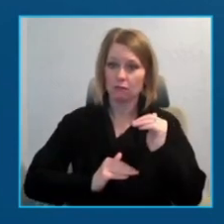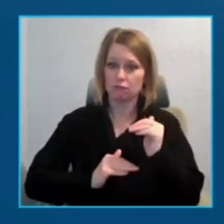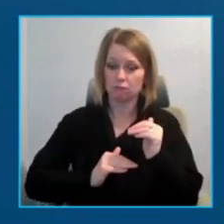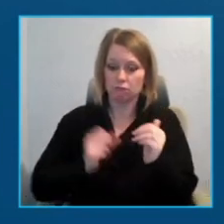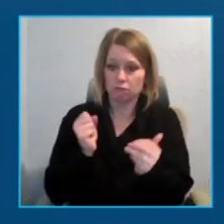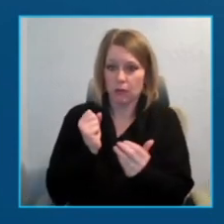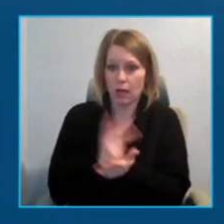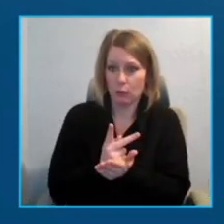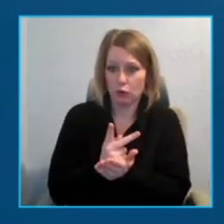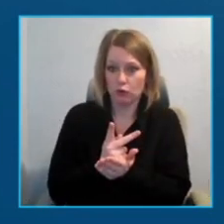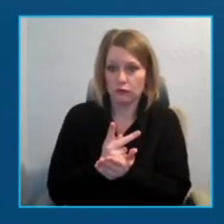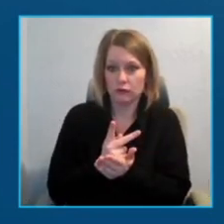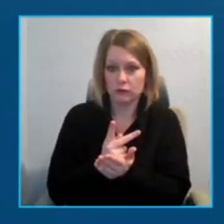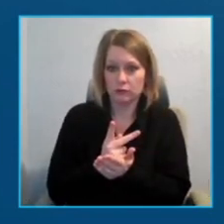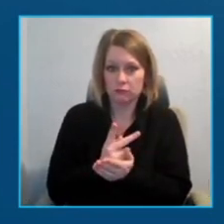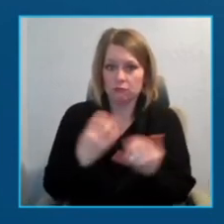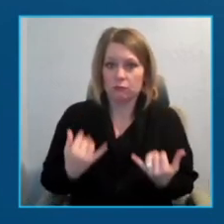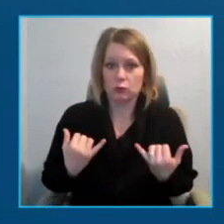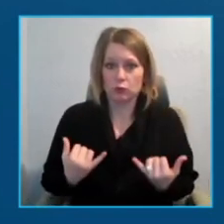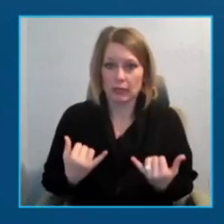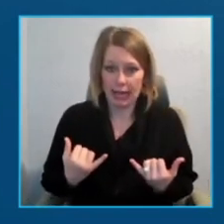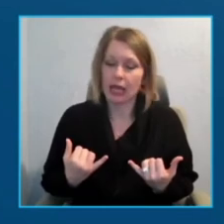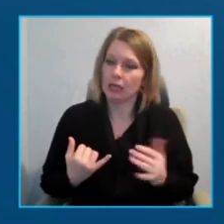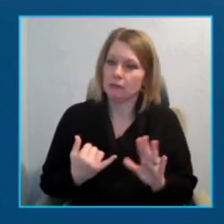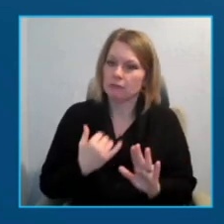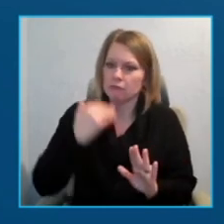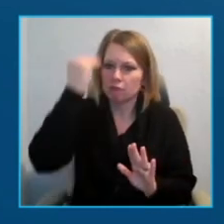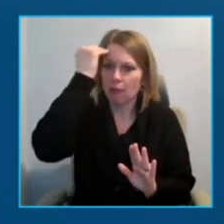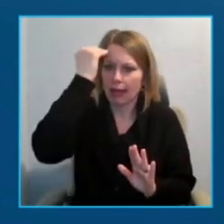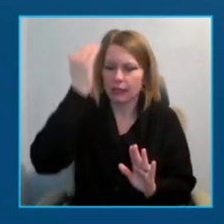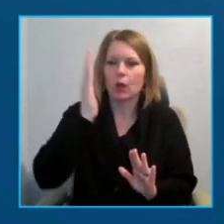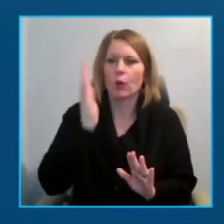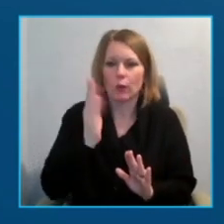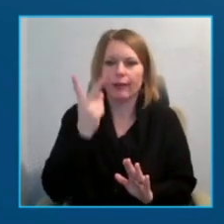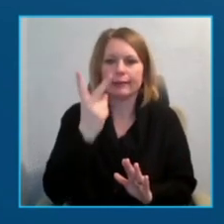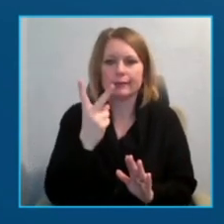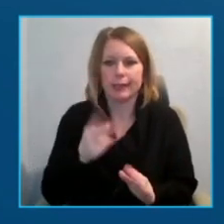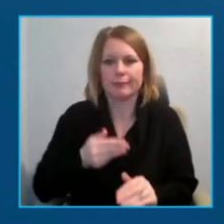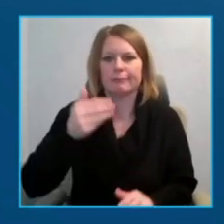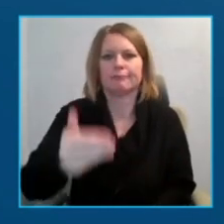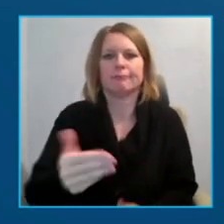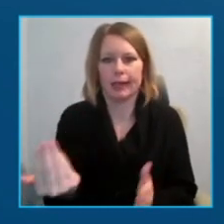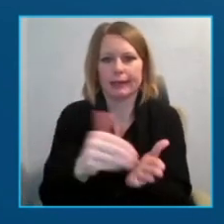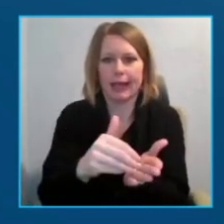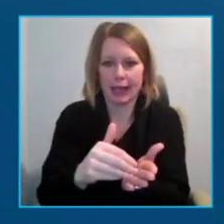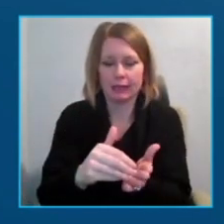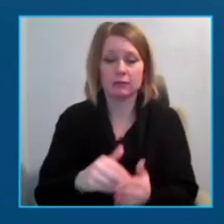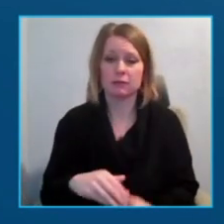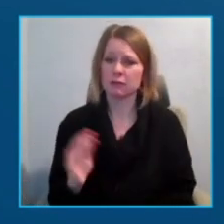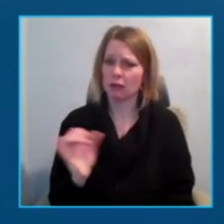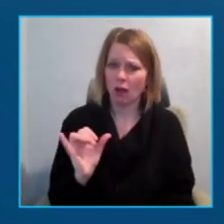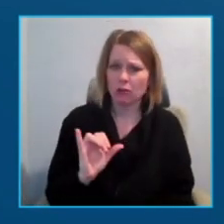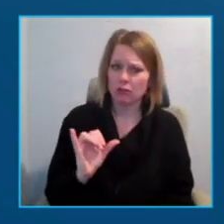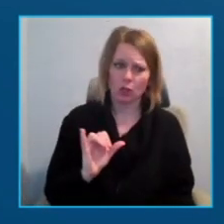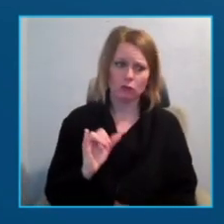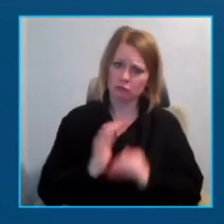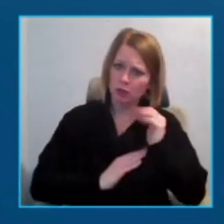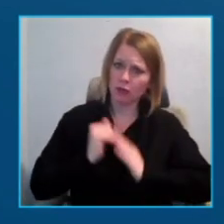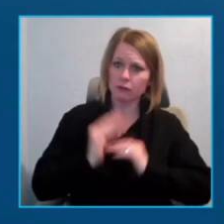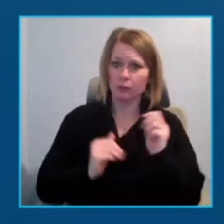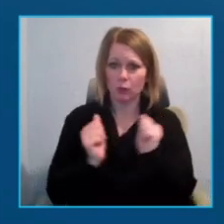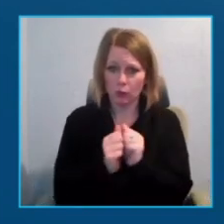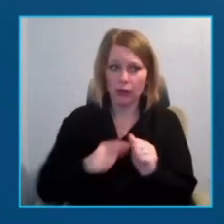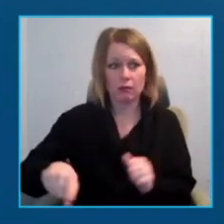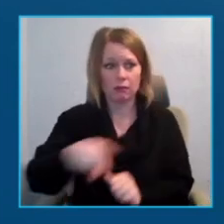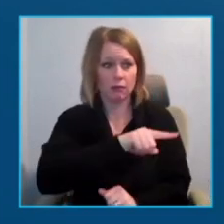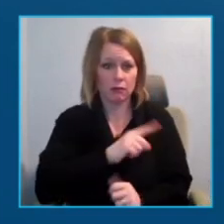these today, knowing that we will see them again. And I'm also perfectly comfortable with all of us expressing concerns that we have about the